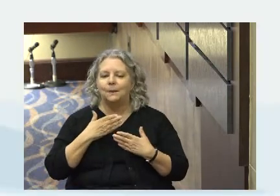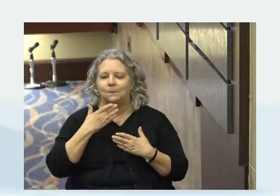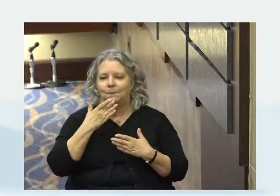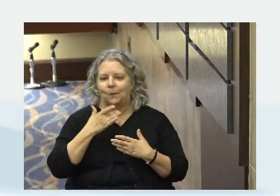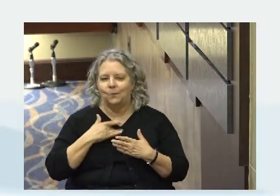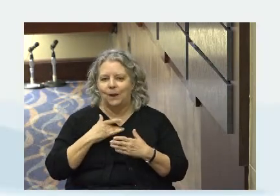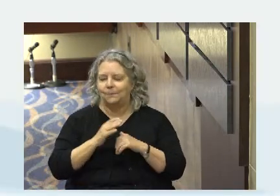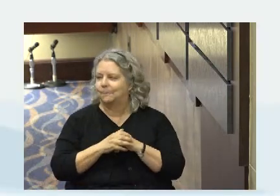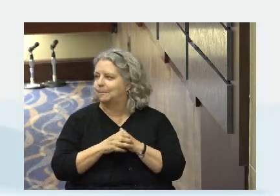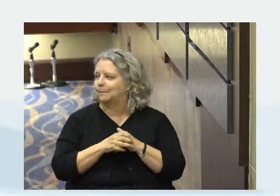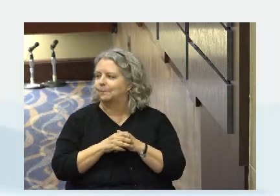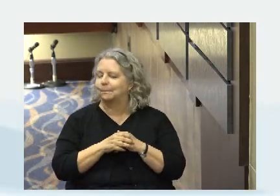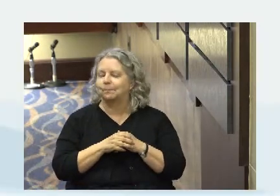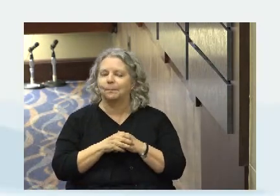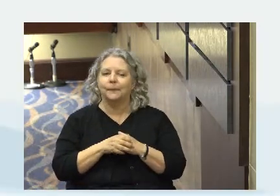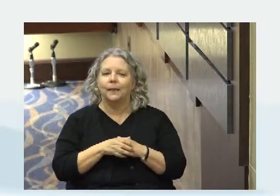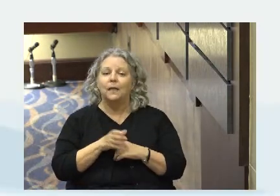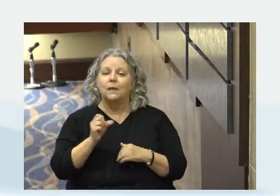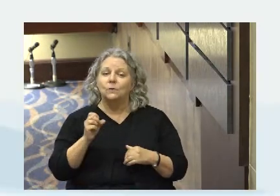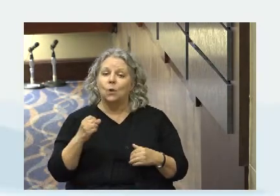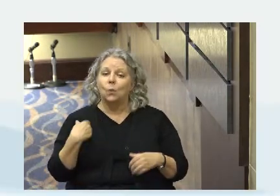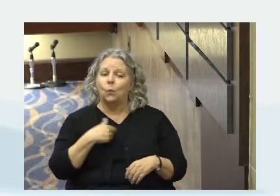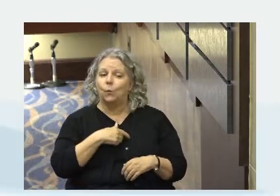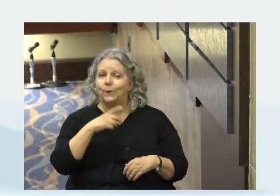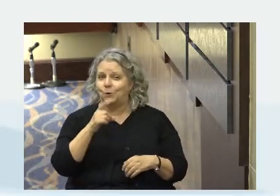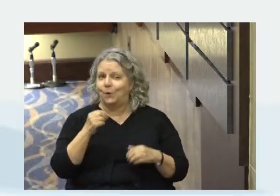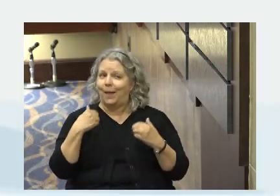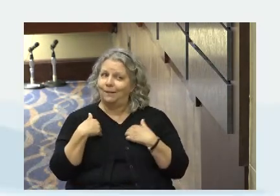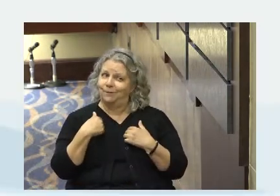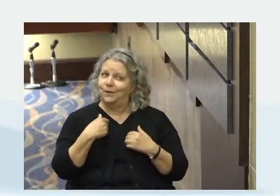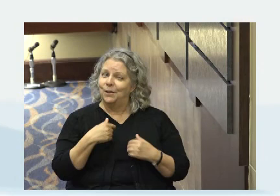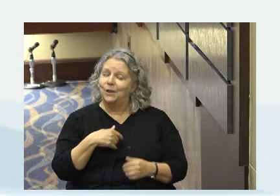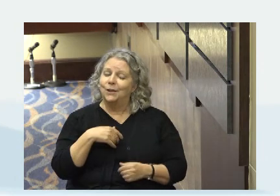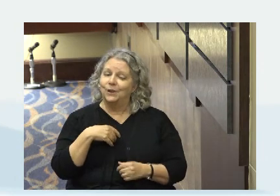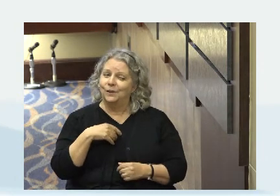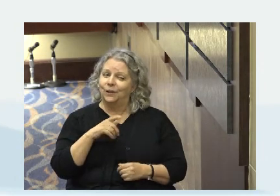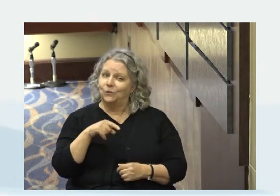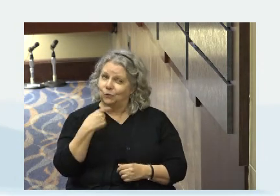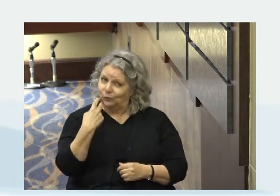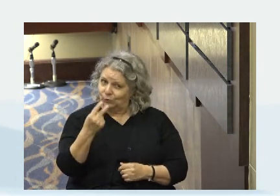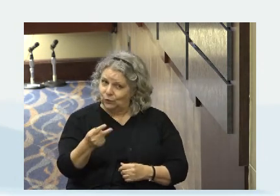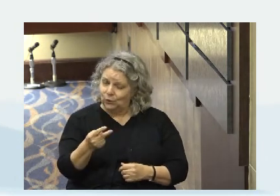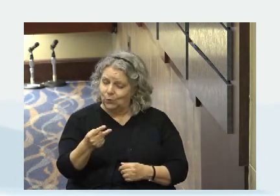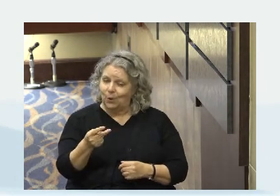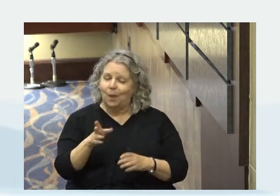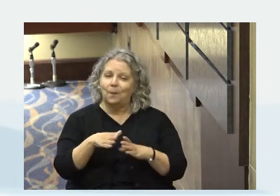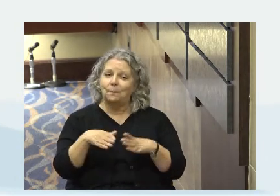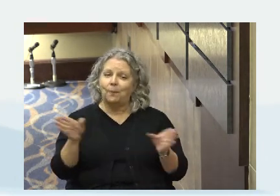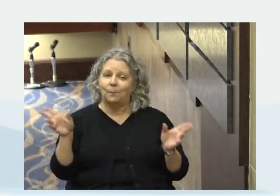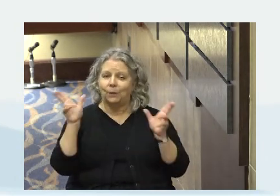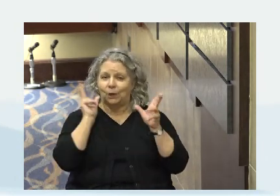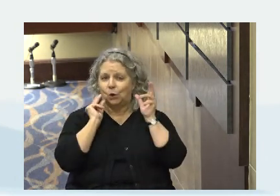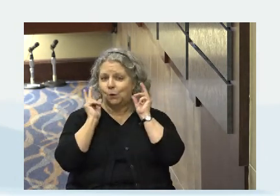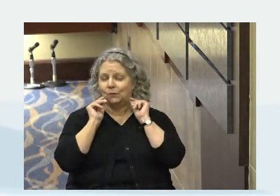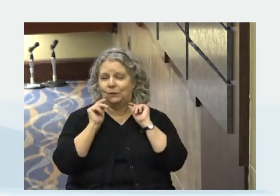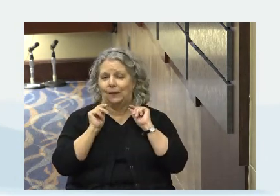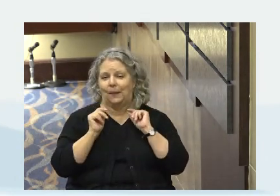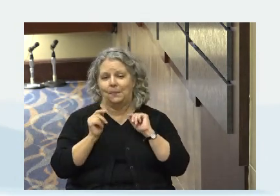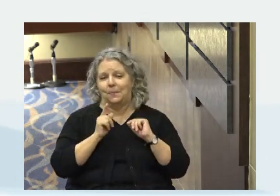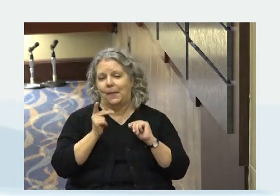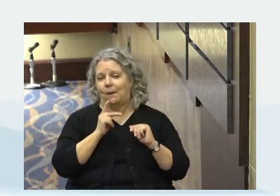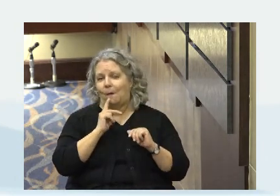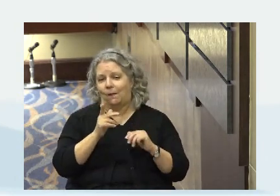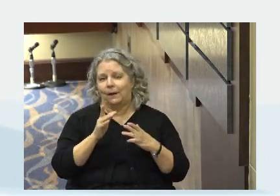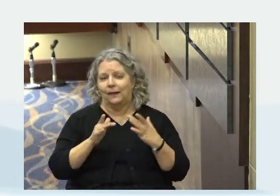thank you. So we do just have the two public hearings, and they're exciting ones too, so that's good.